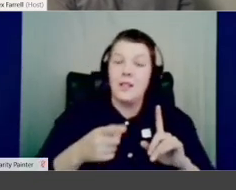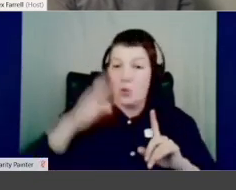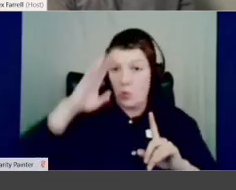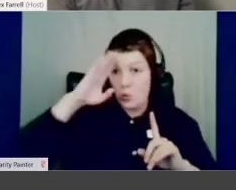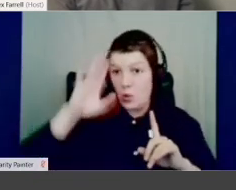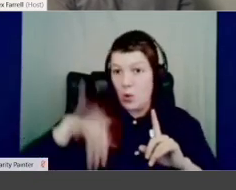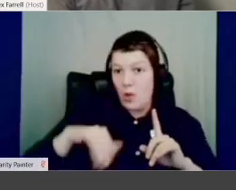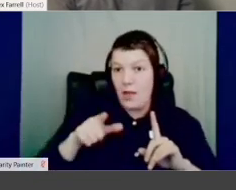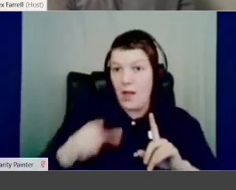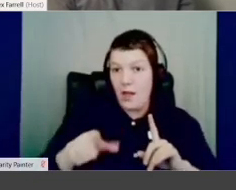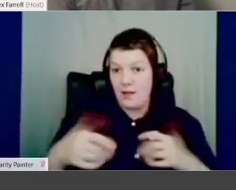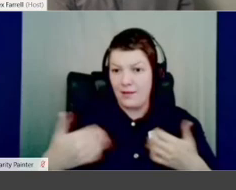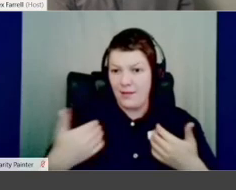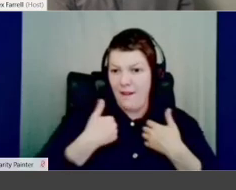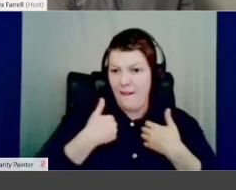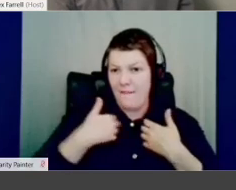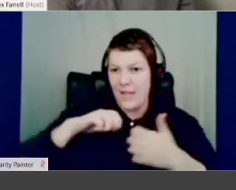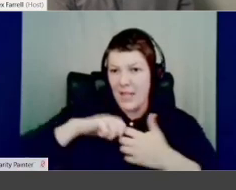know